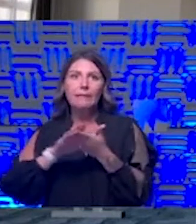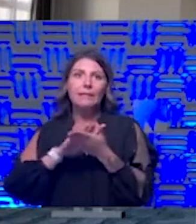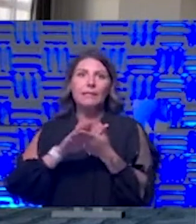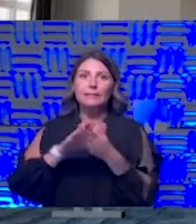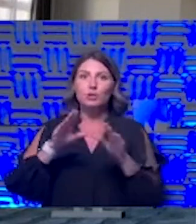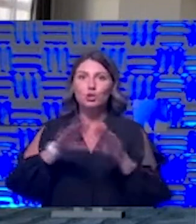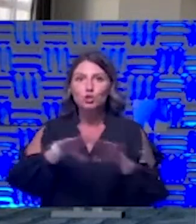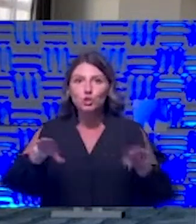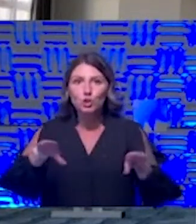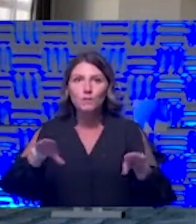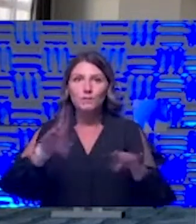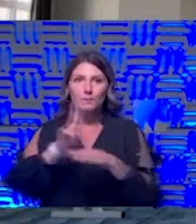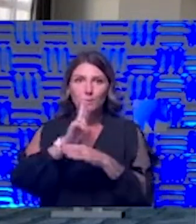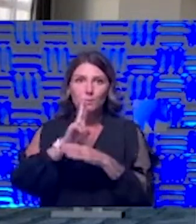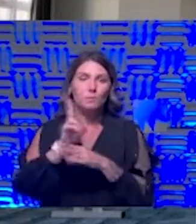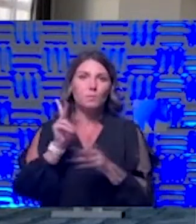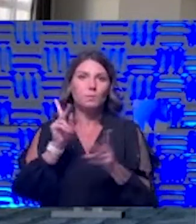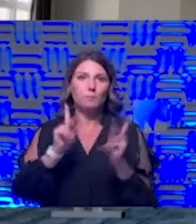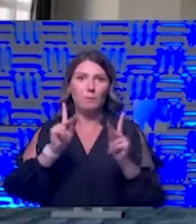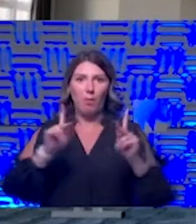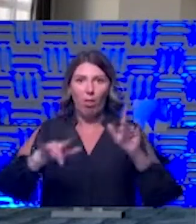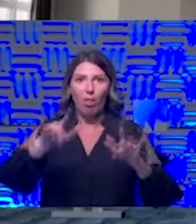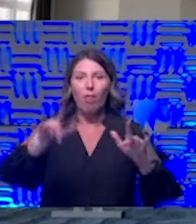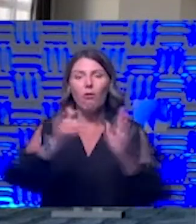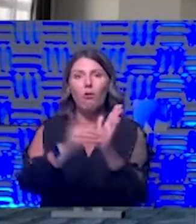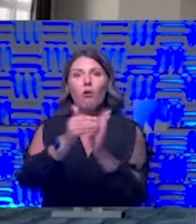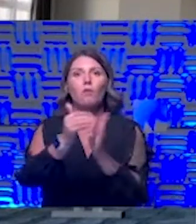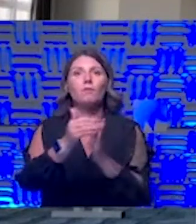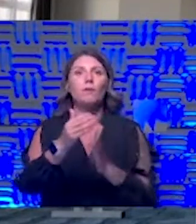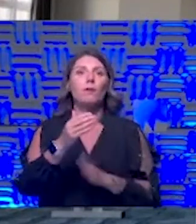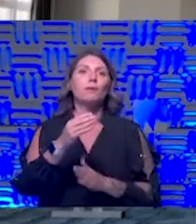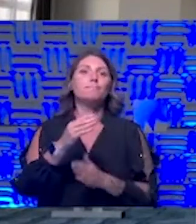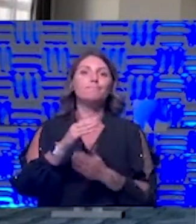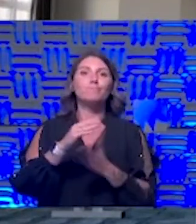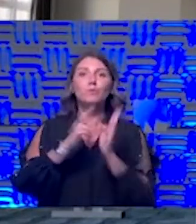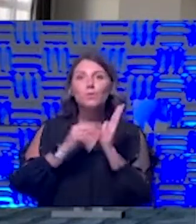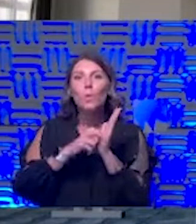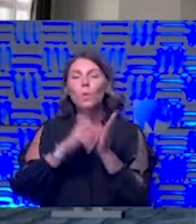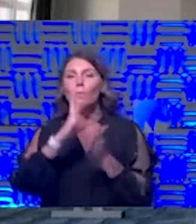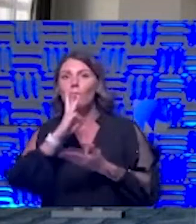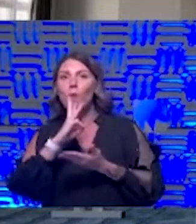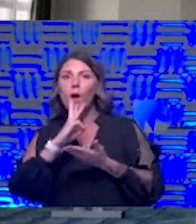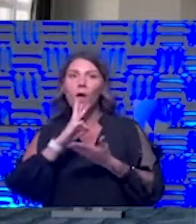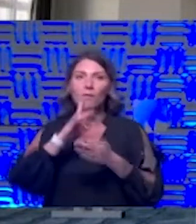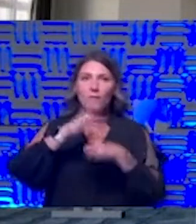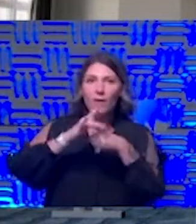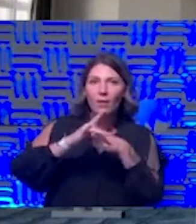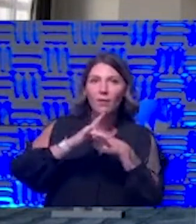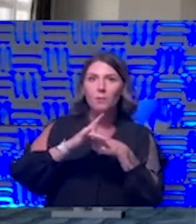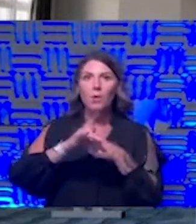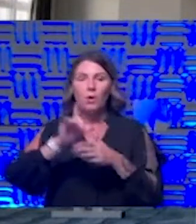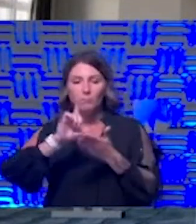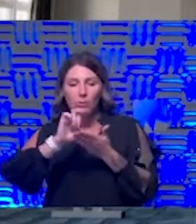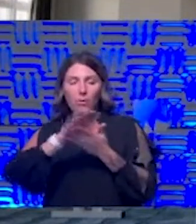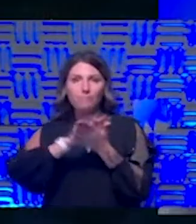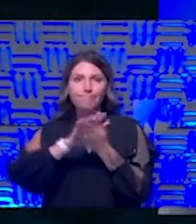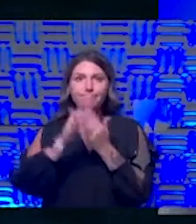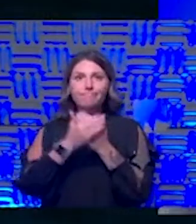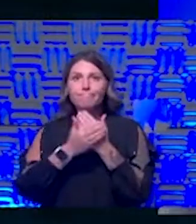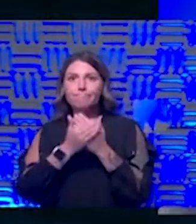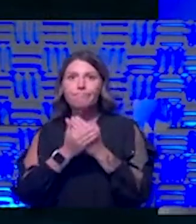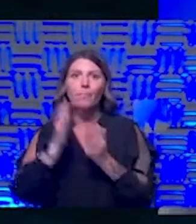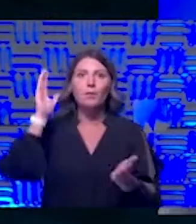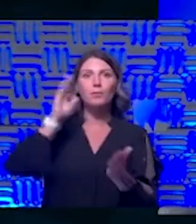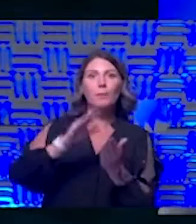adequate hand sanitizer and soap and water available for washing hands. And do all those things and really try to mitigate the risk as much as